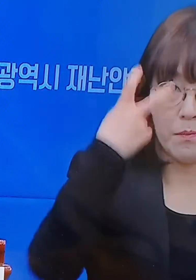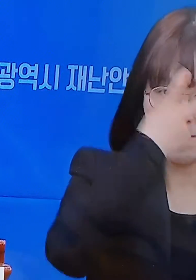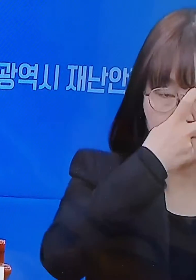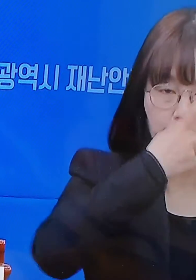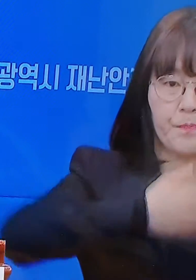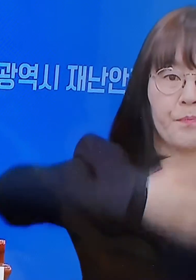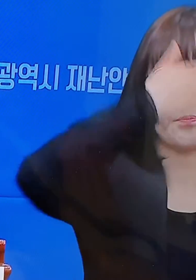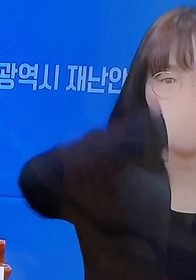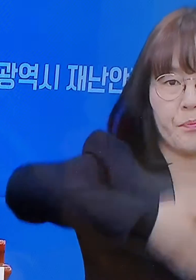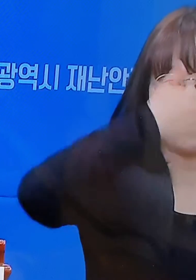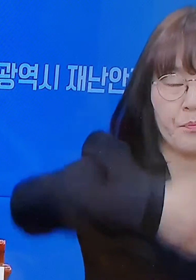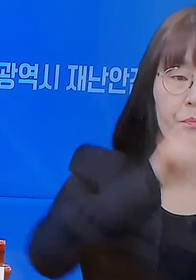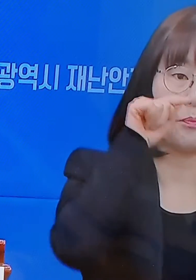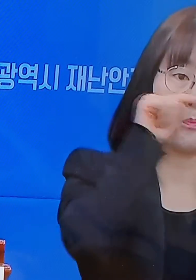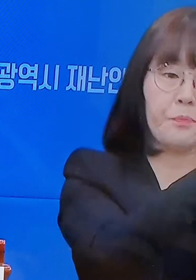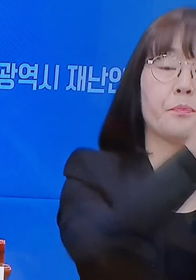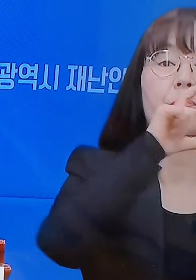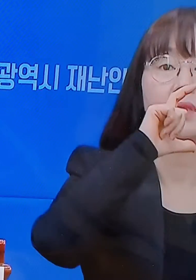because people,